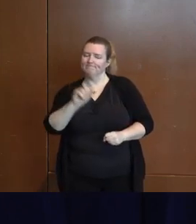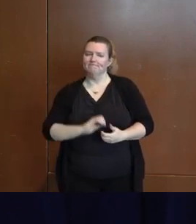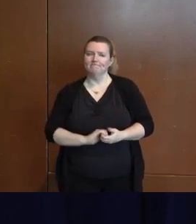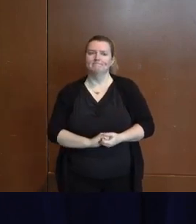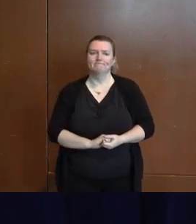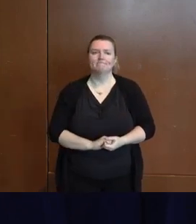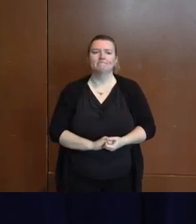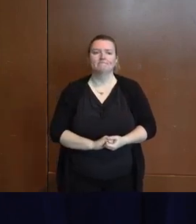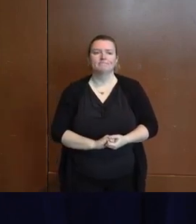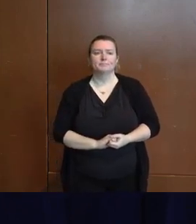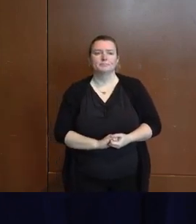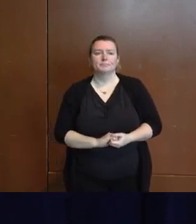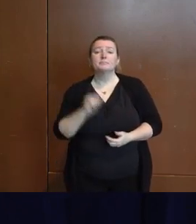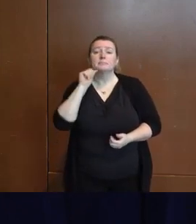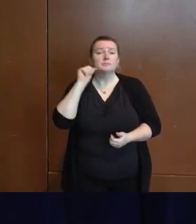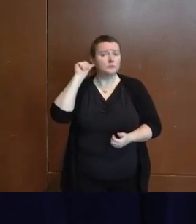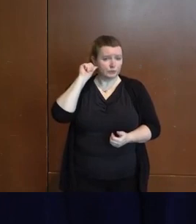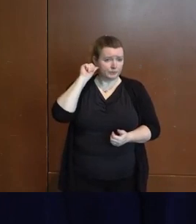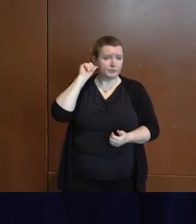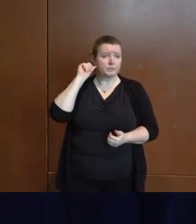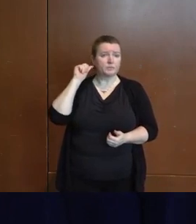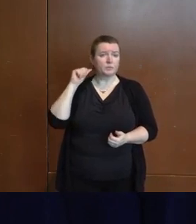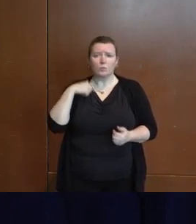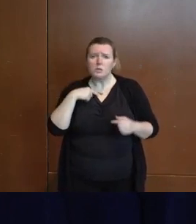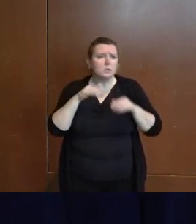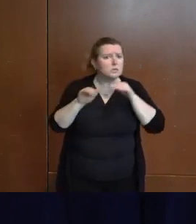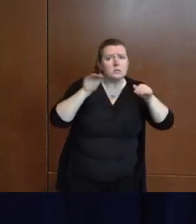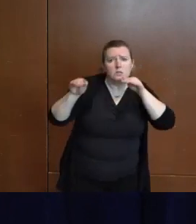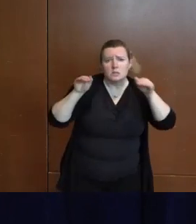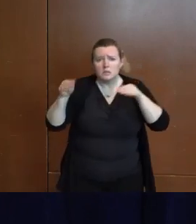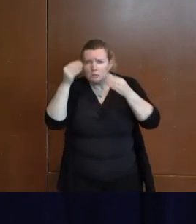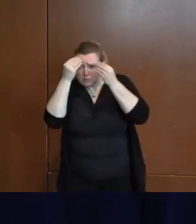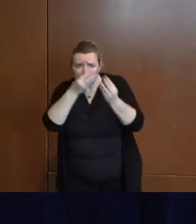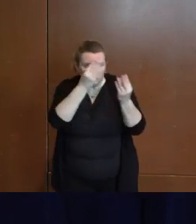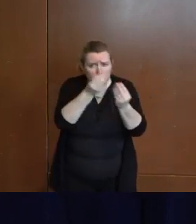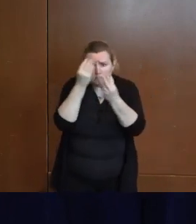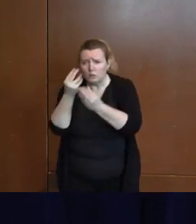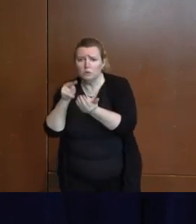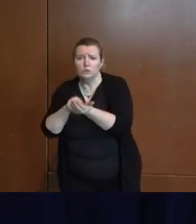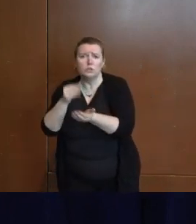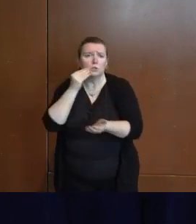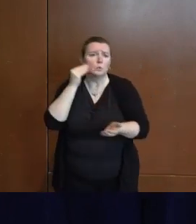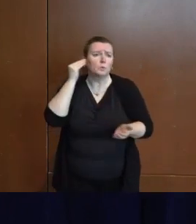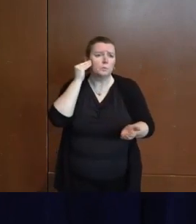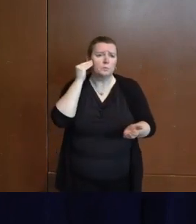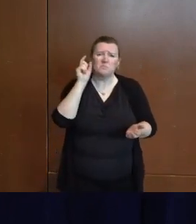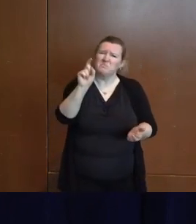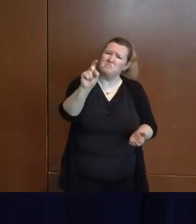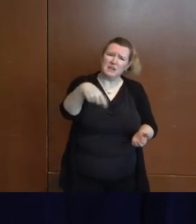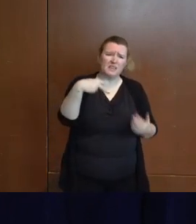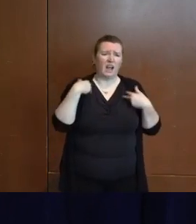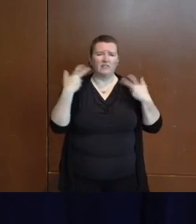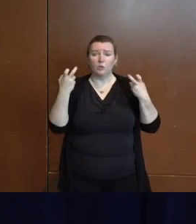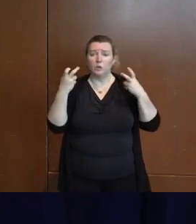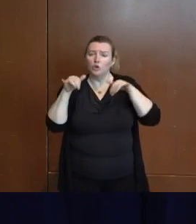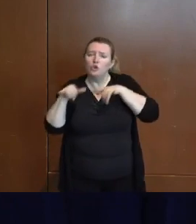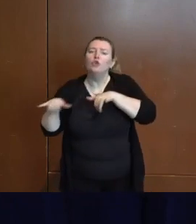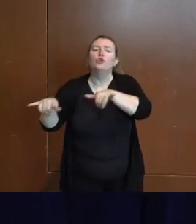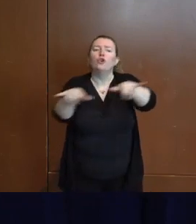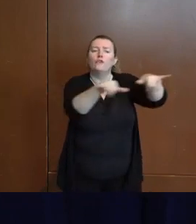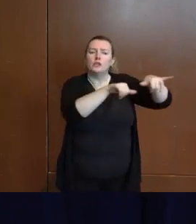guidance to these facilities that directs them to implement universal masking of all staff